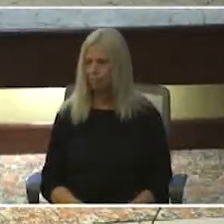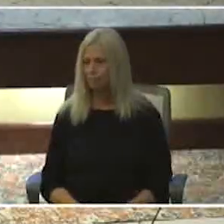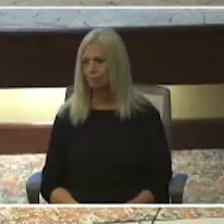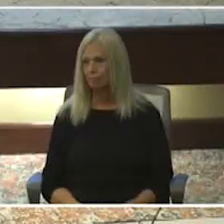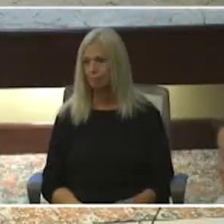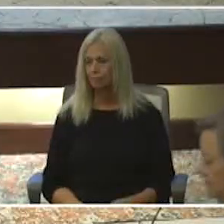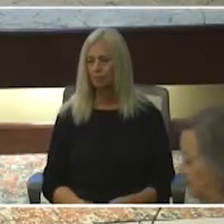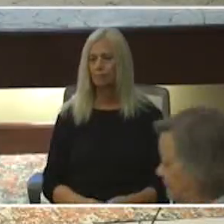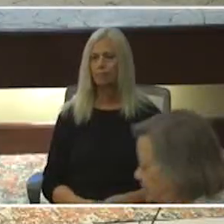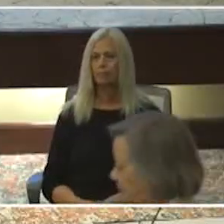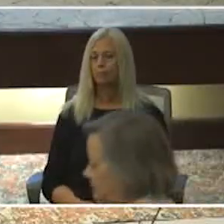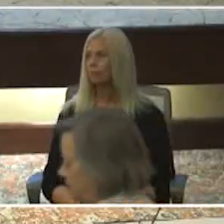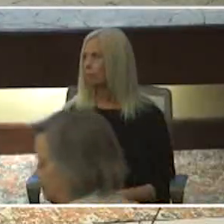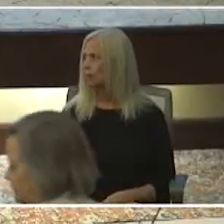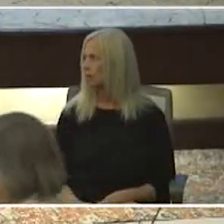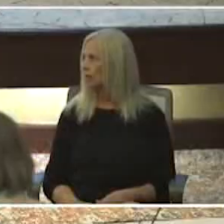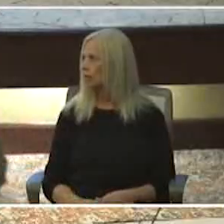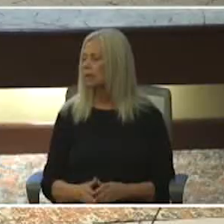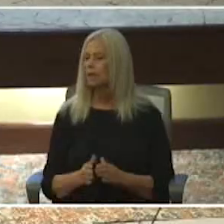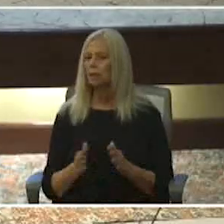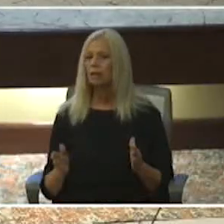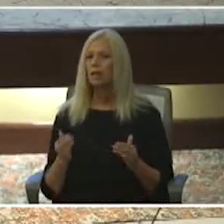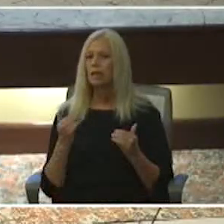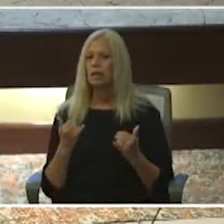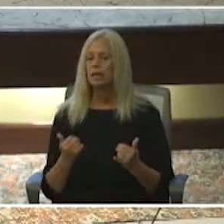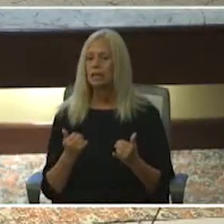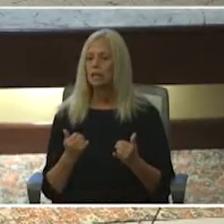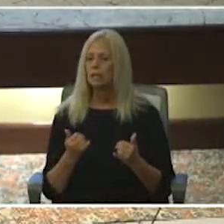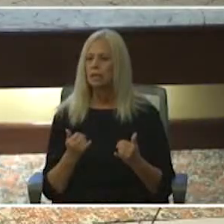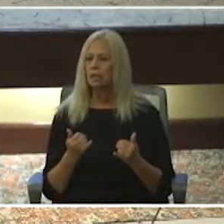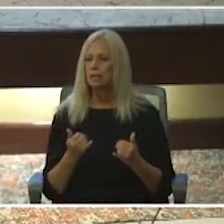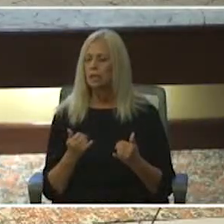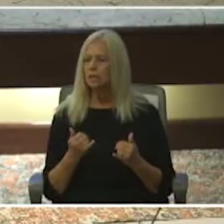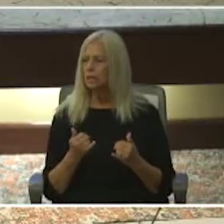public hearings and information related to proposed code changes.